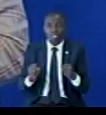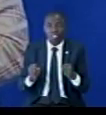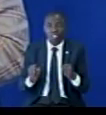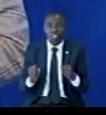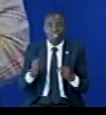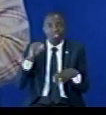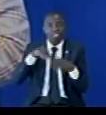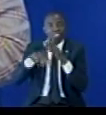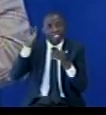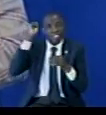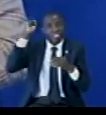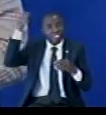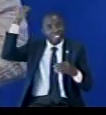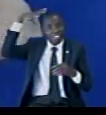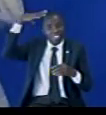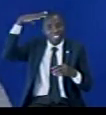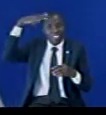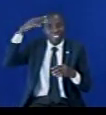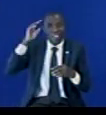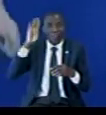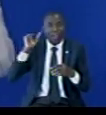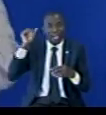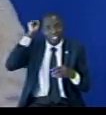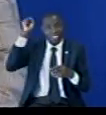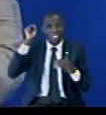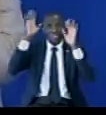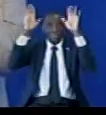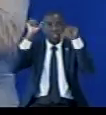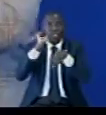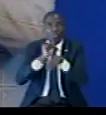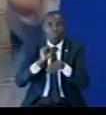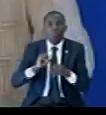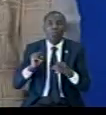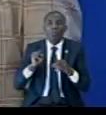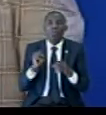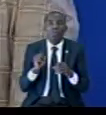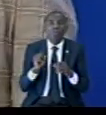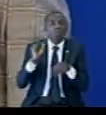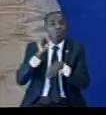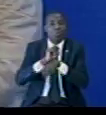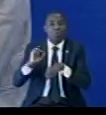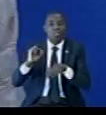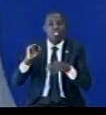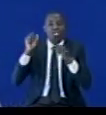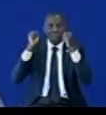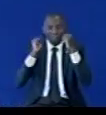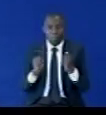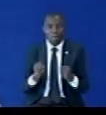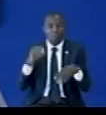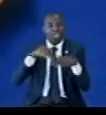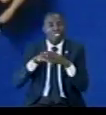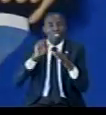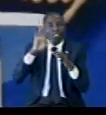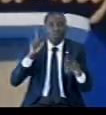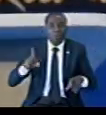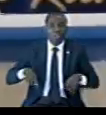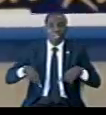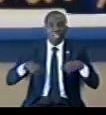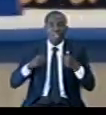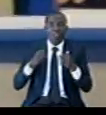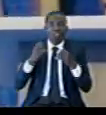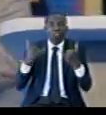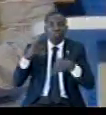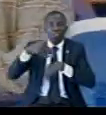in his grace, by his miracle working divine power in your life,